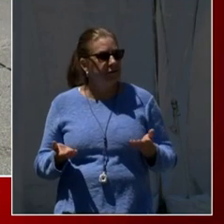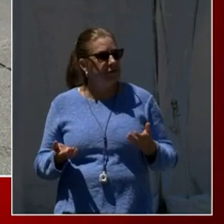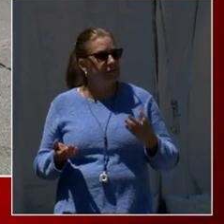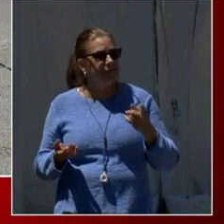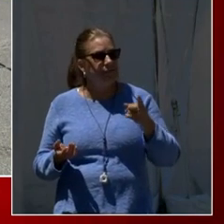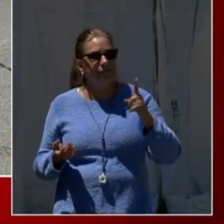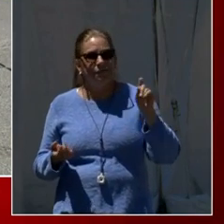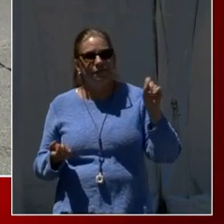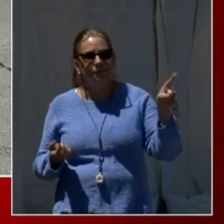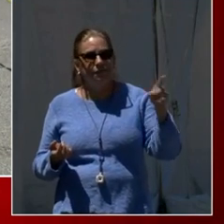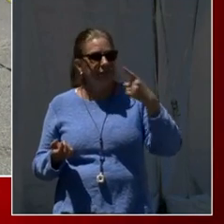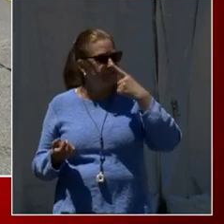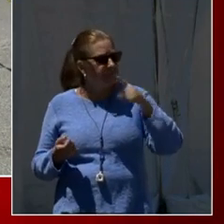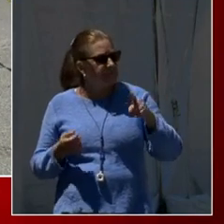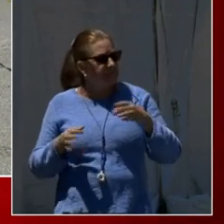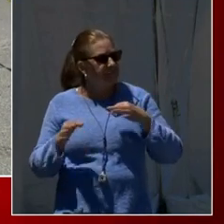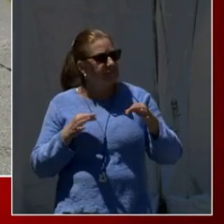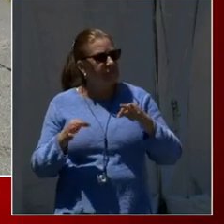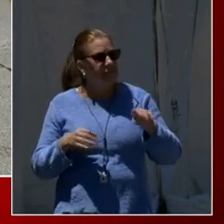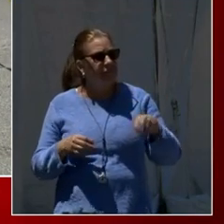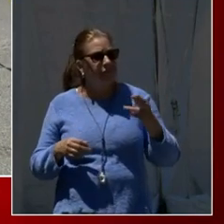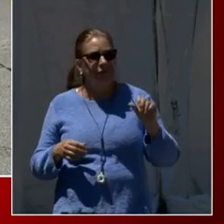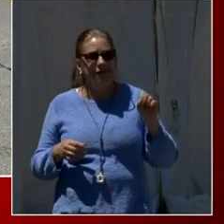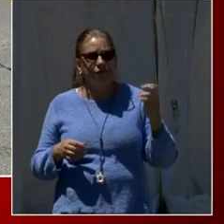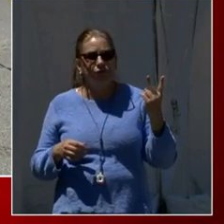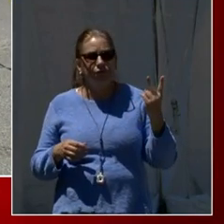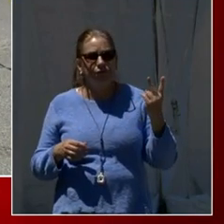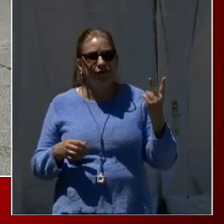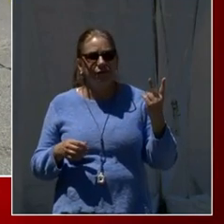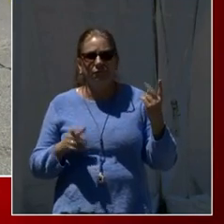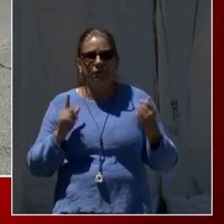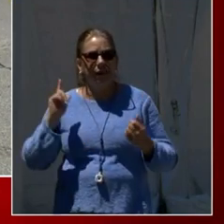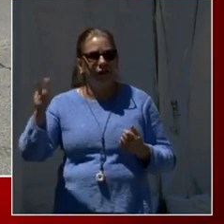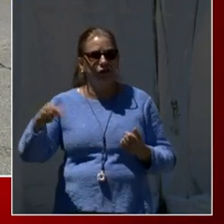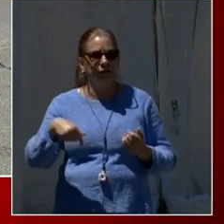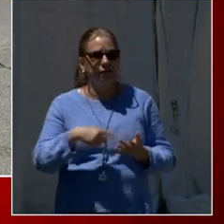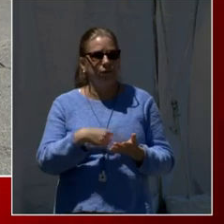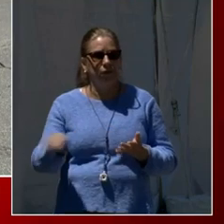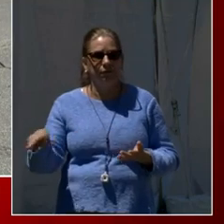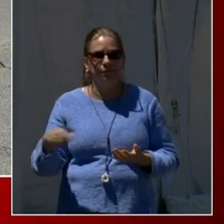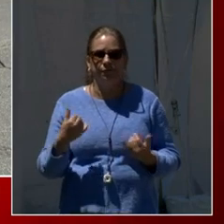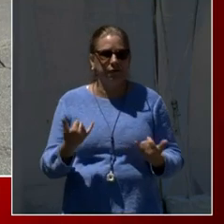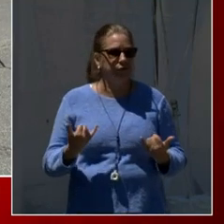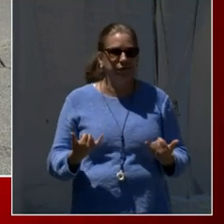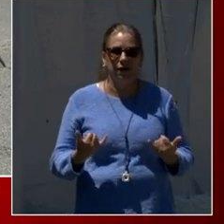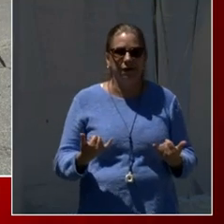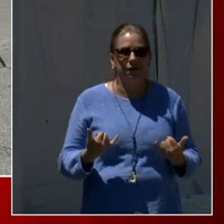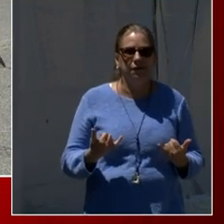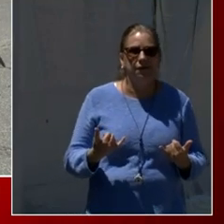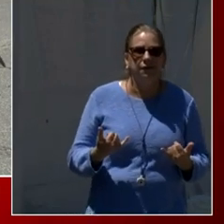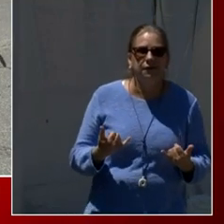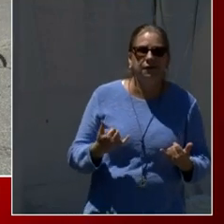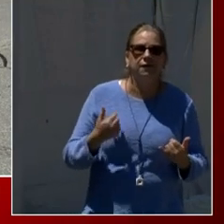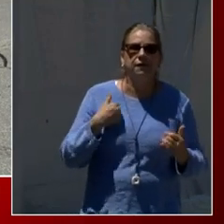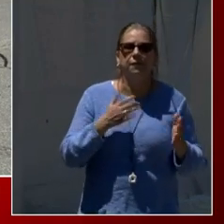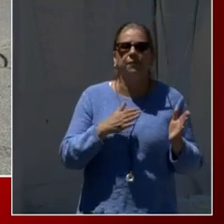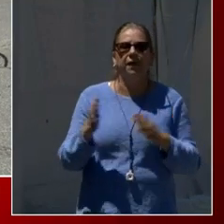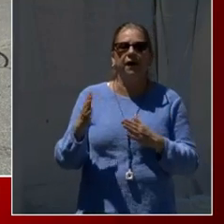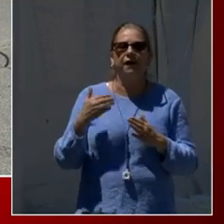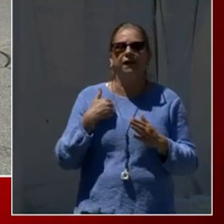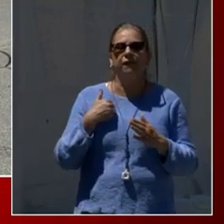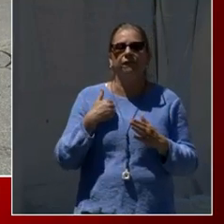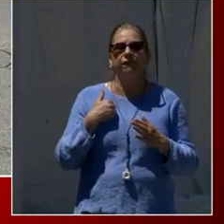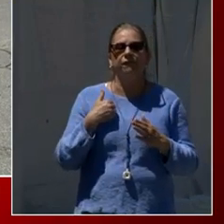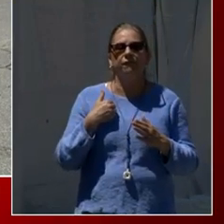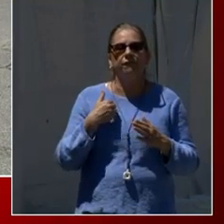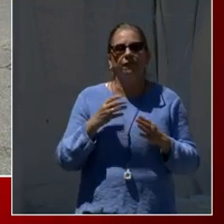discussion later this week. As you know, we have planned to talk more about those things in the first couple of days of this week, but